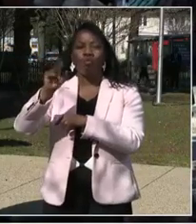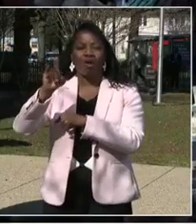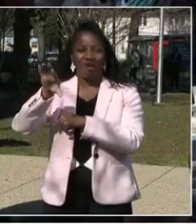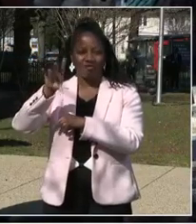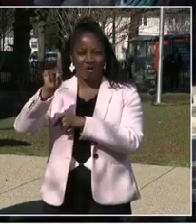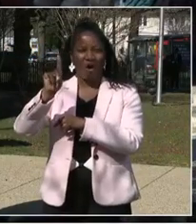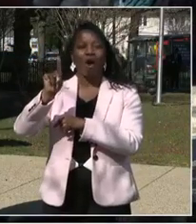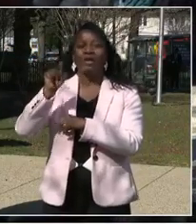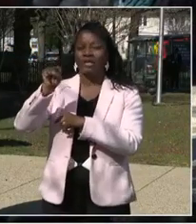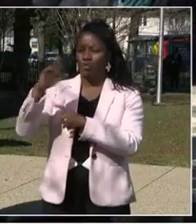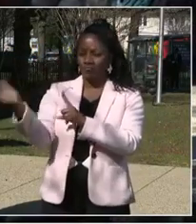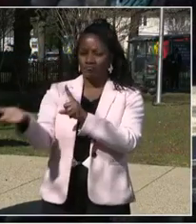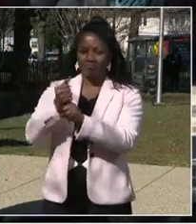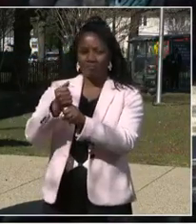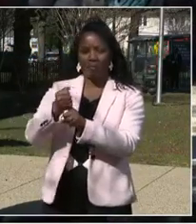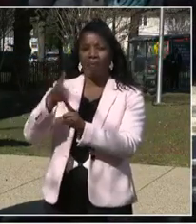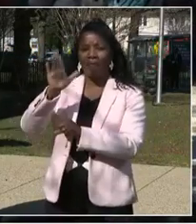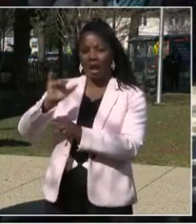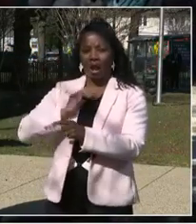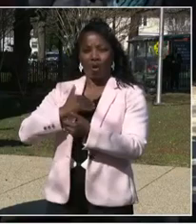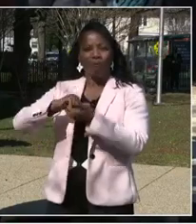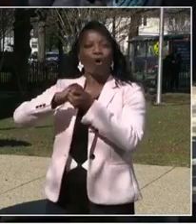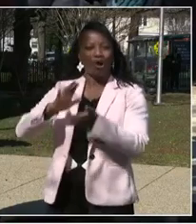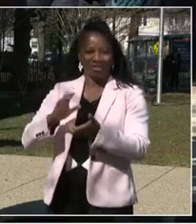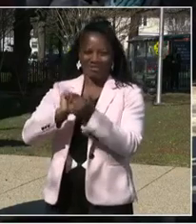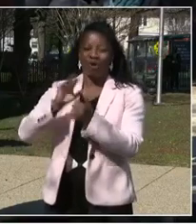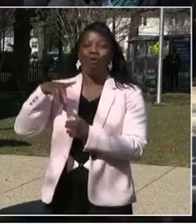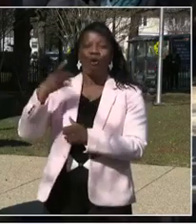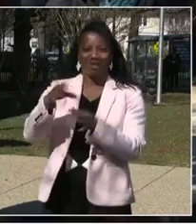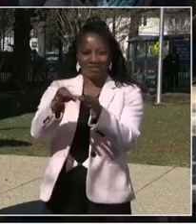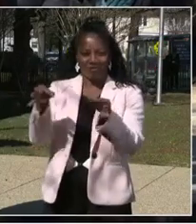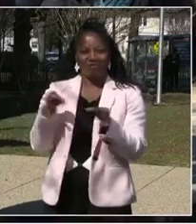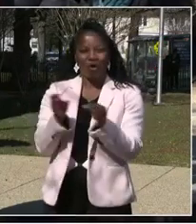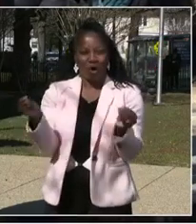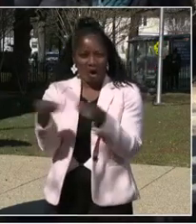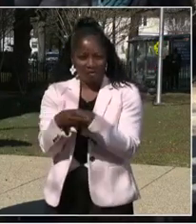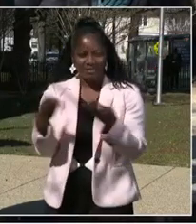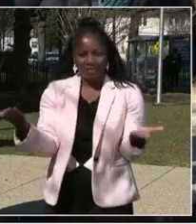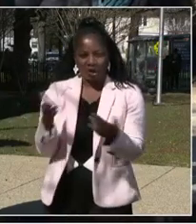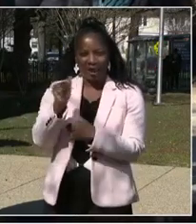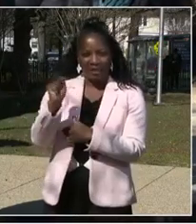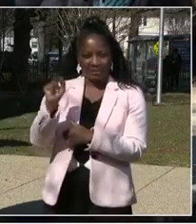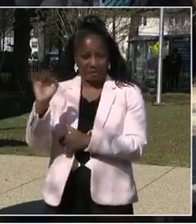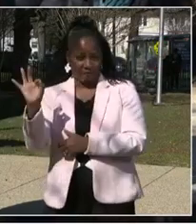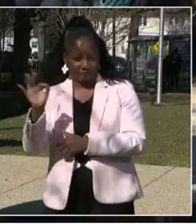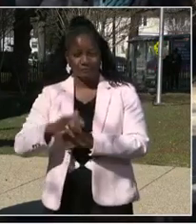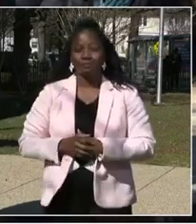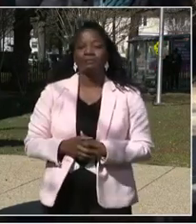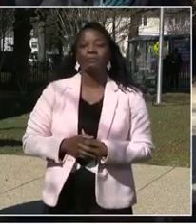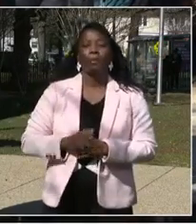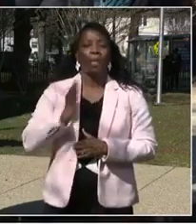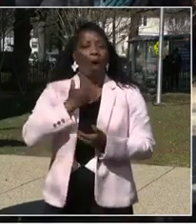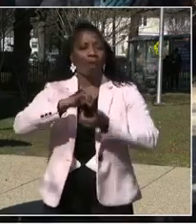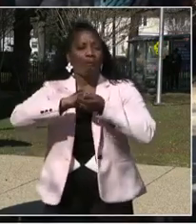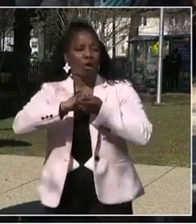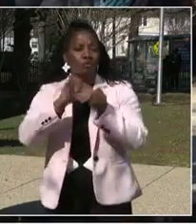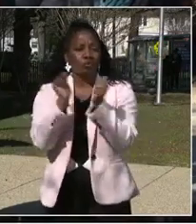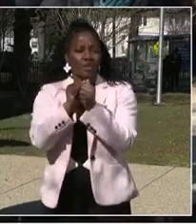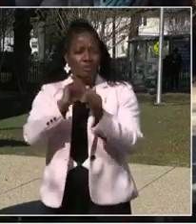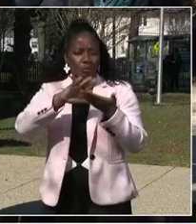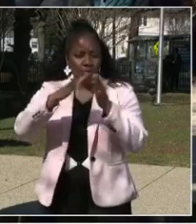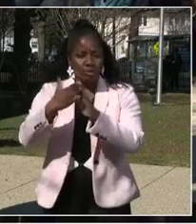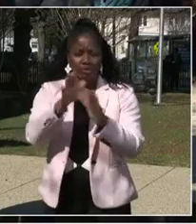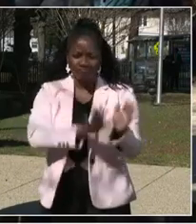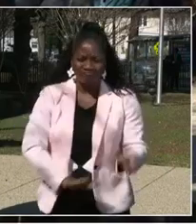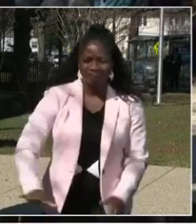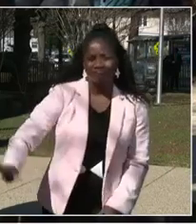into custody by our partners in the Washington Field Office of the ATF. Our partnership with the community and across